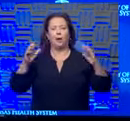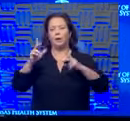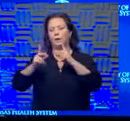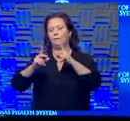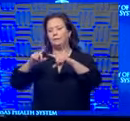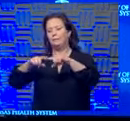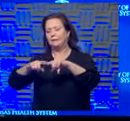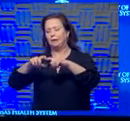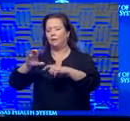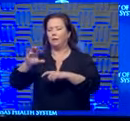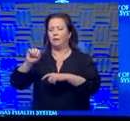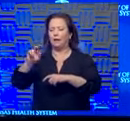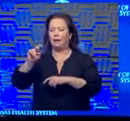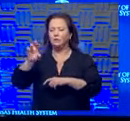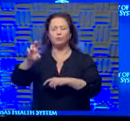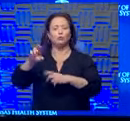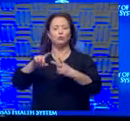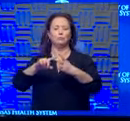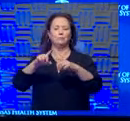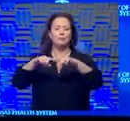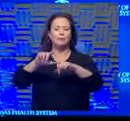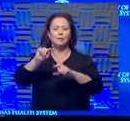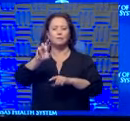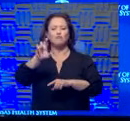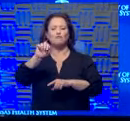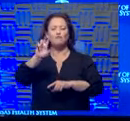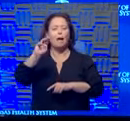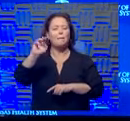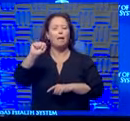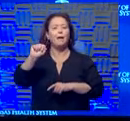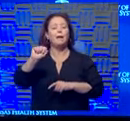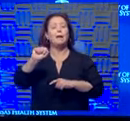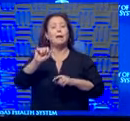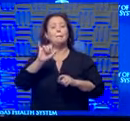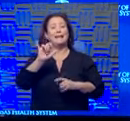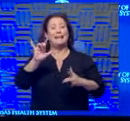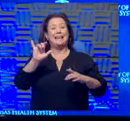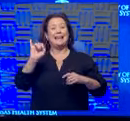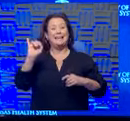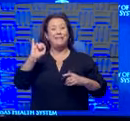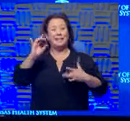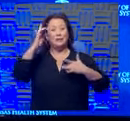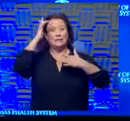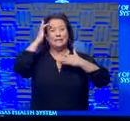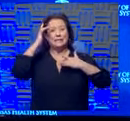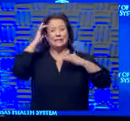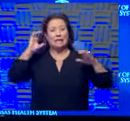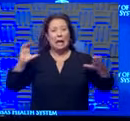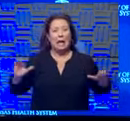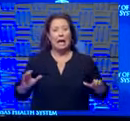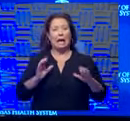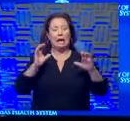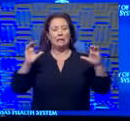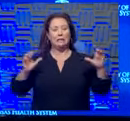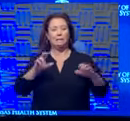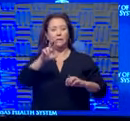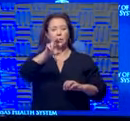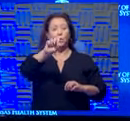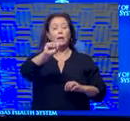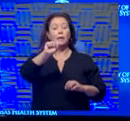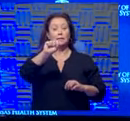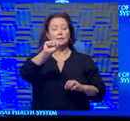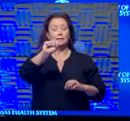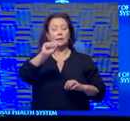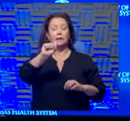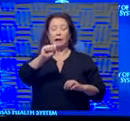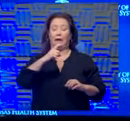of trauma you have. But it is of the infectious diseases that are active in the United States.